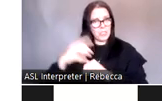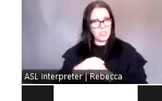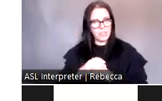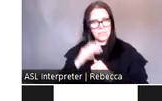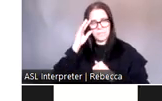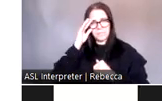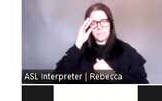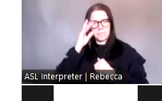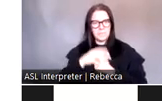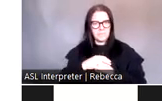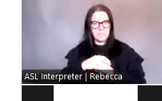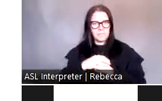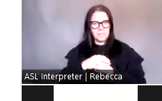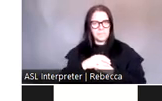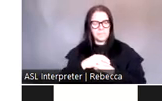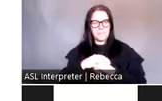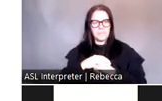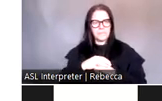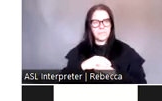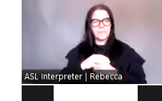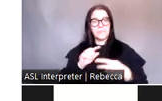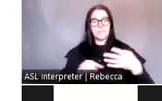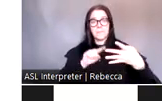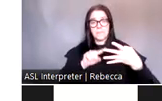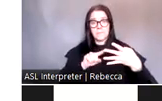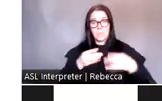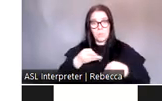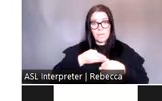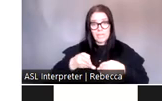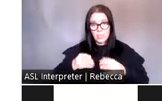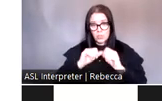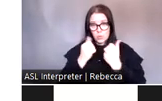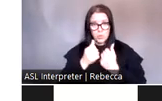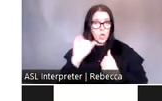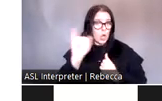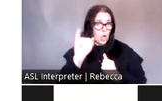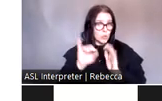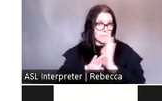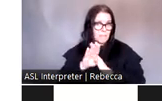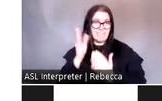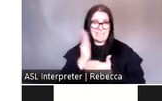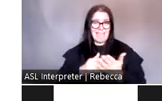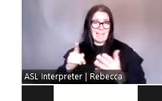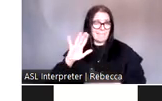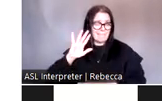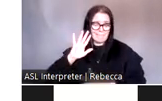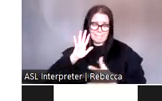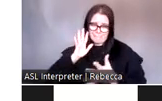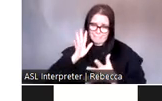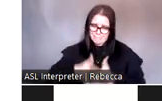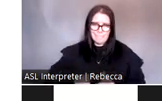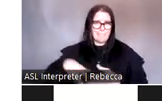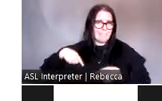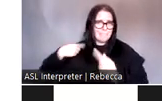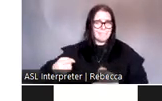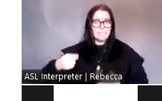So do professional associations. And some of these have been around for a very long time. For example, the Institute